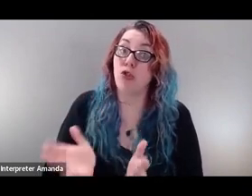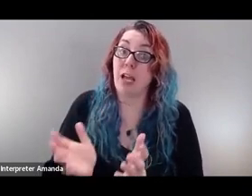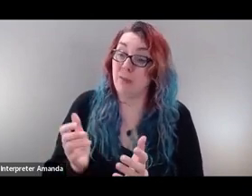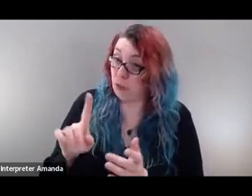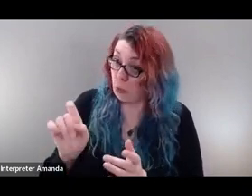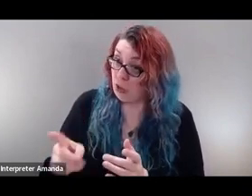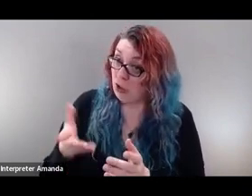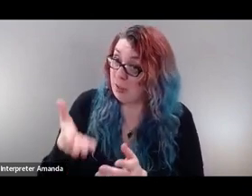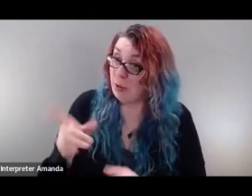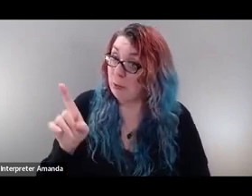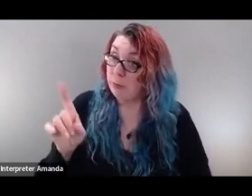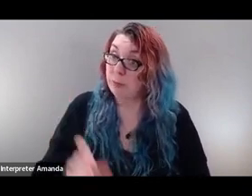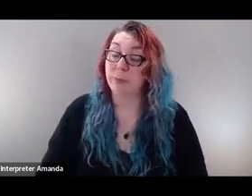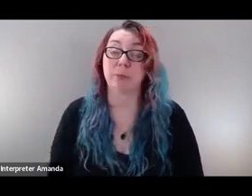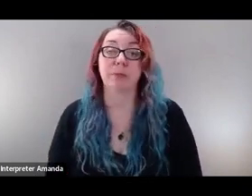chat?